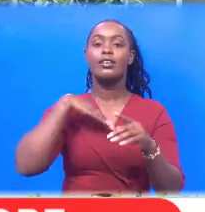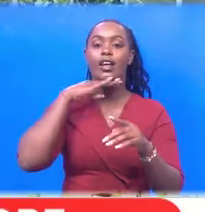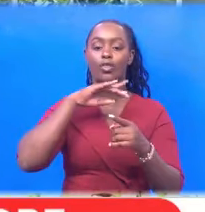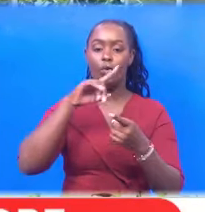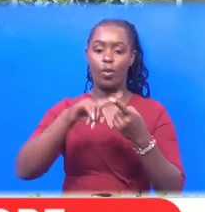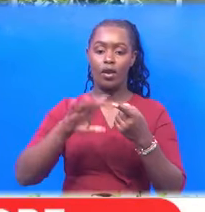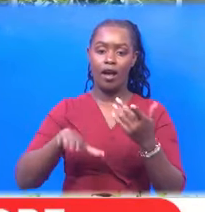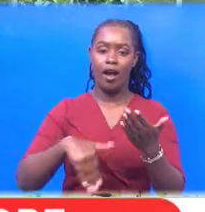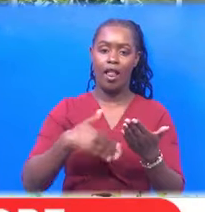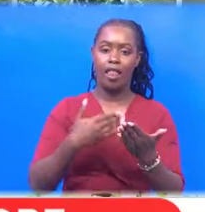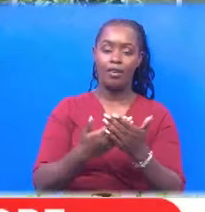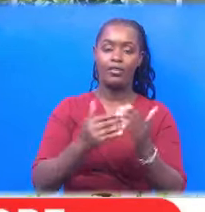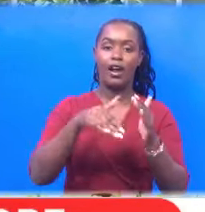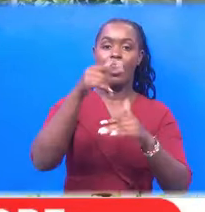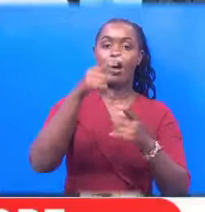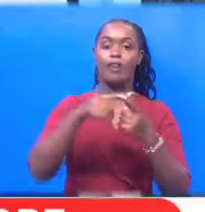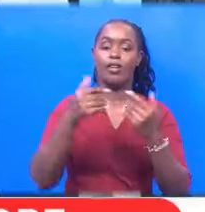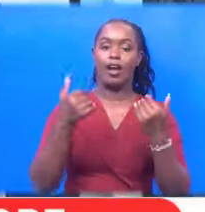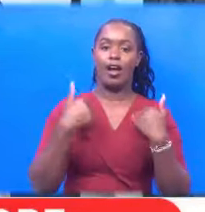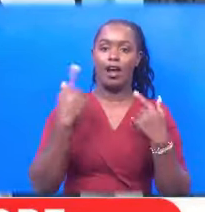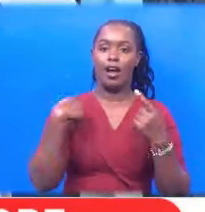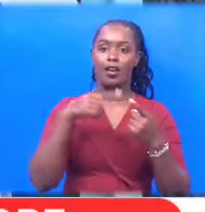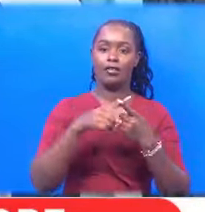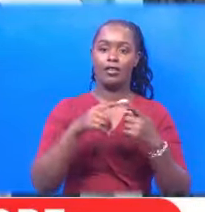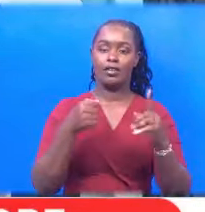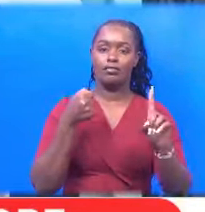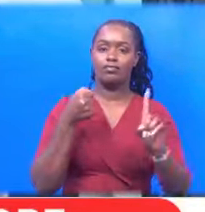escorted following an altercation with her said lover.